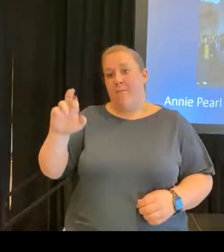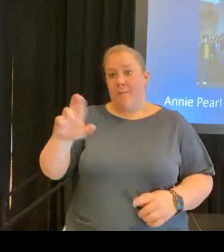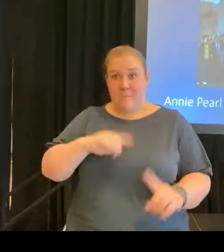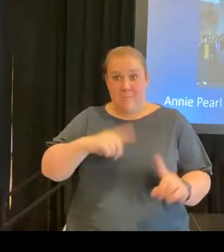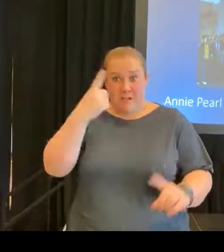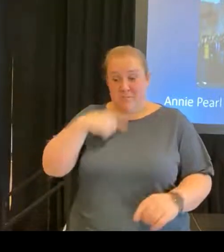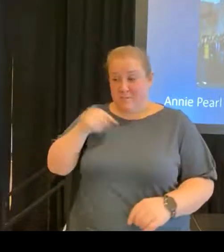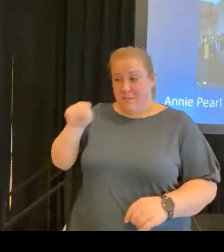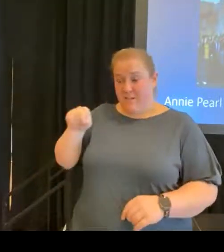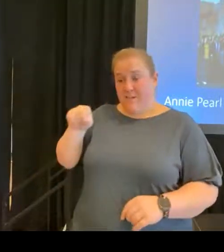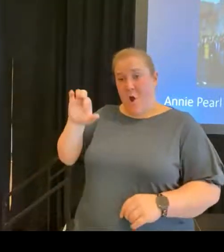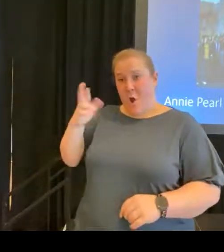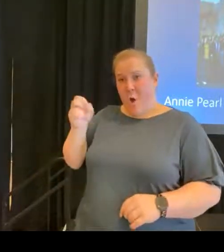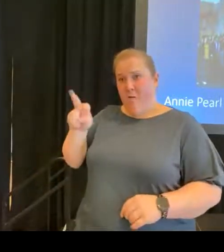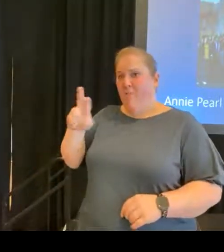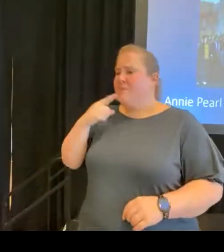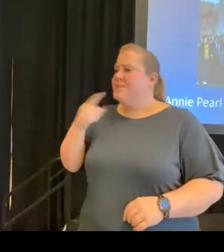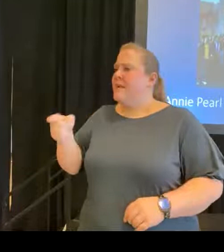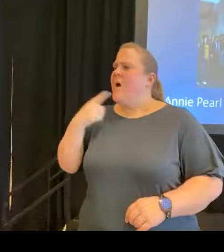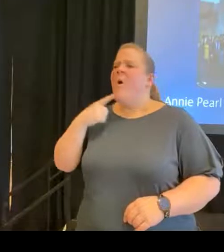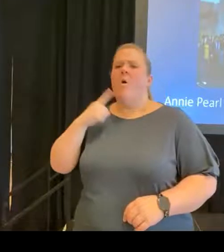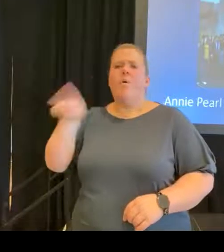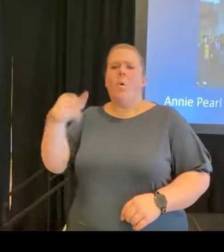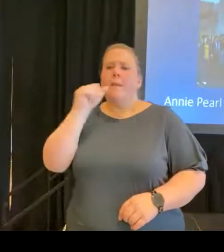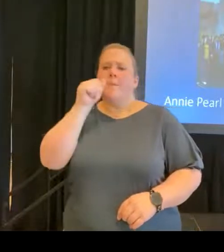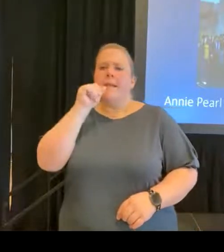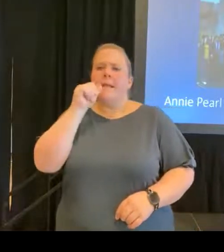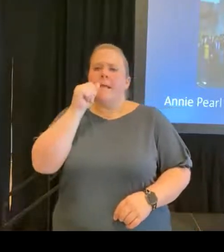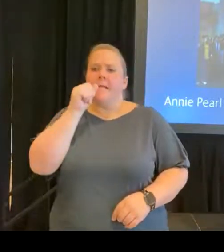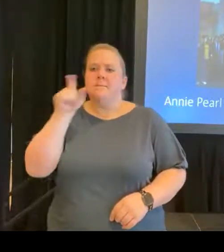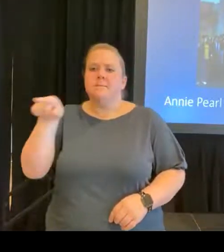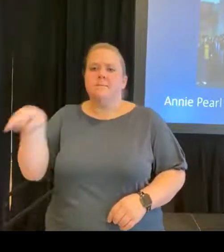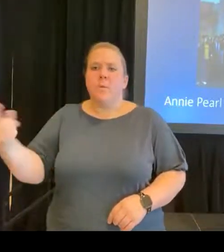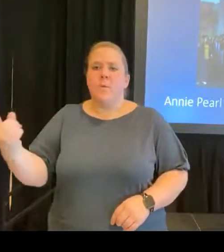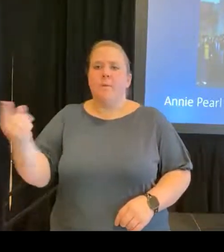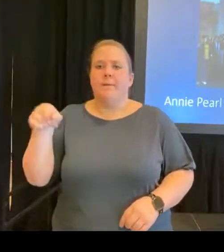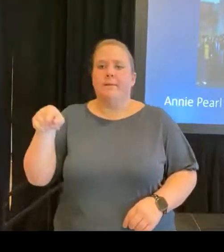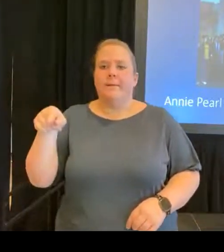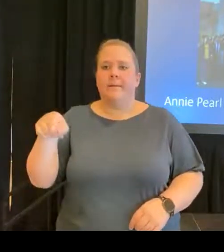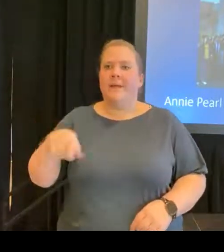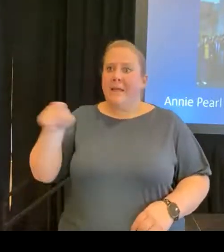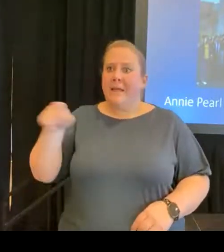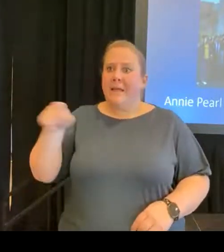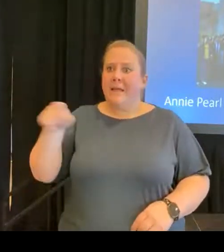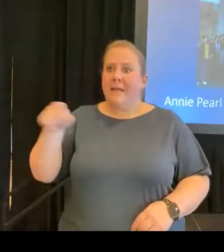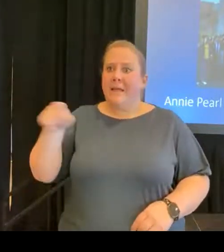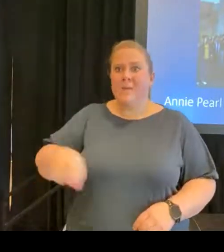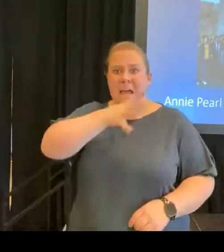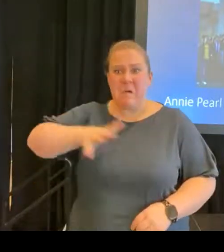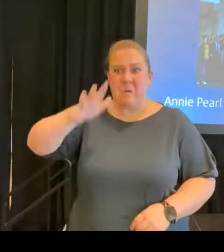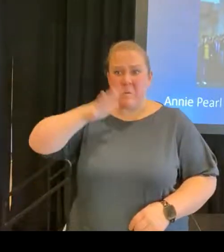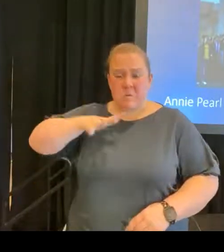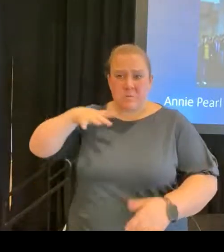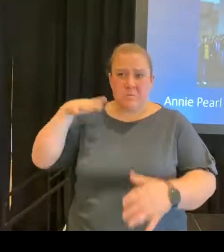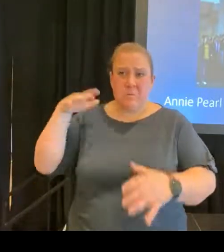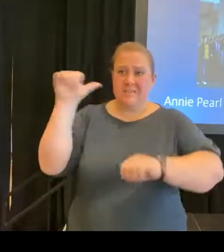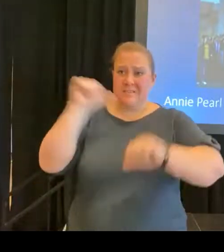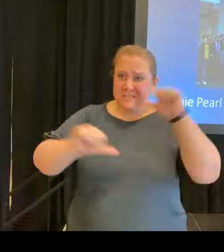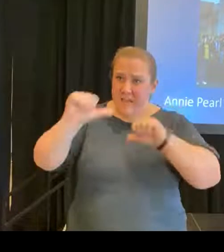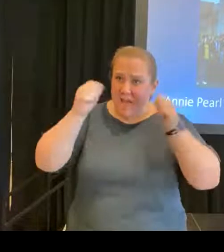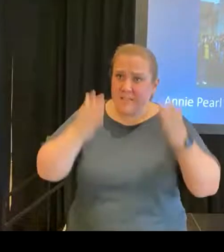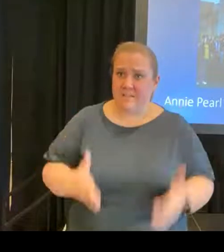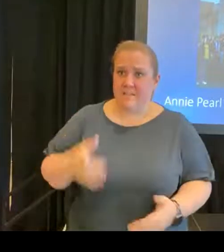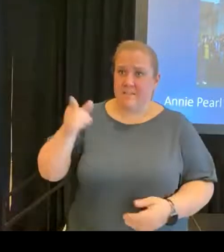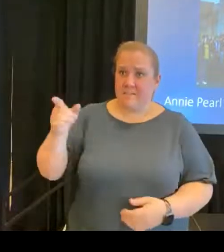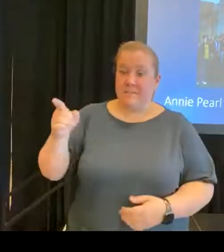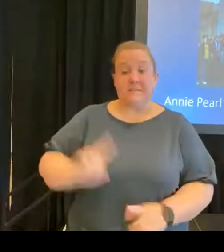Carver by saying he was a peanut man. George Washington Carver was an agricultural scientist.